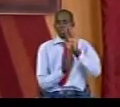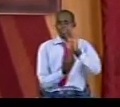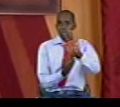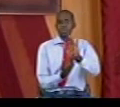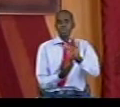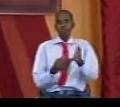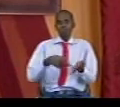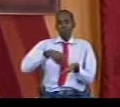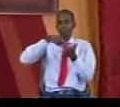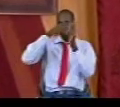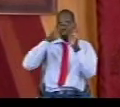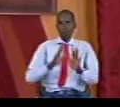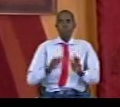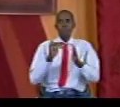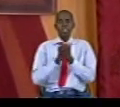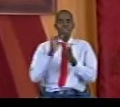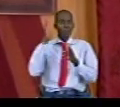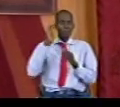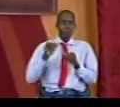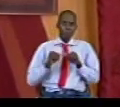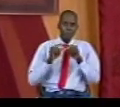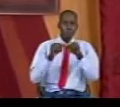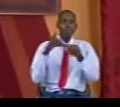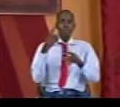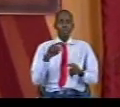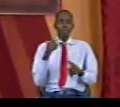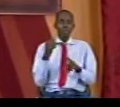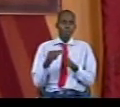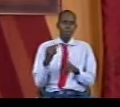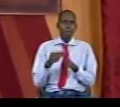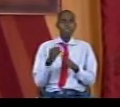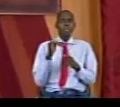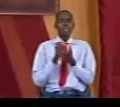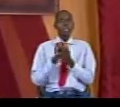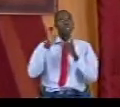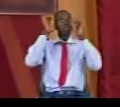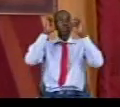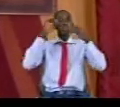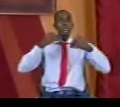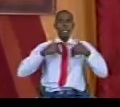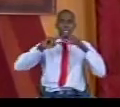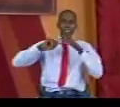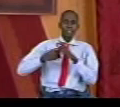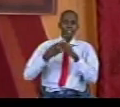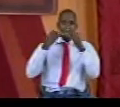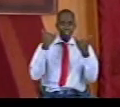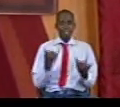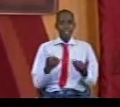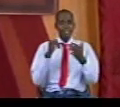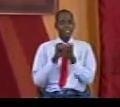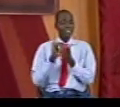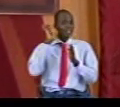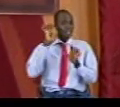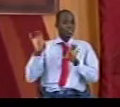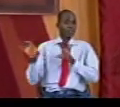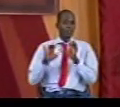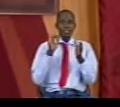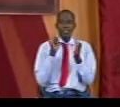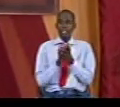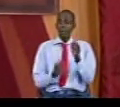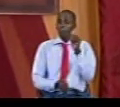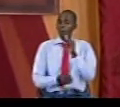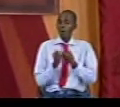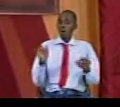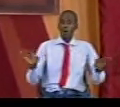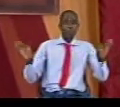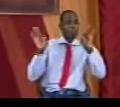will continue the work that he had begun. And now that he had done that major part, and the only thing that remained now